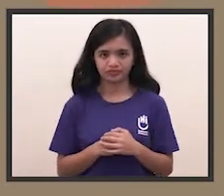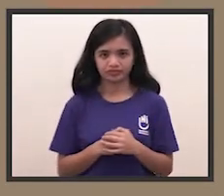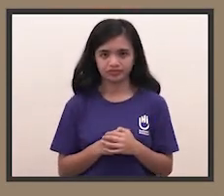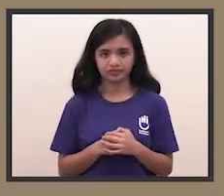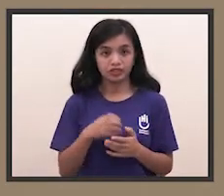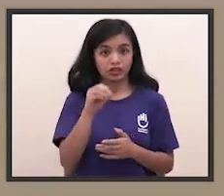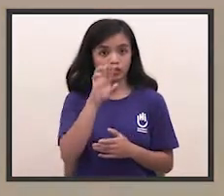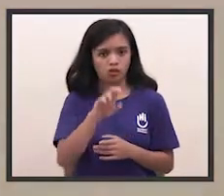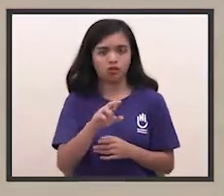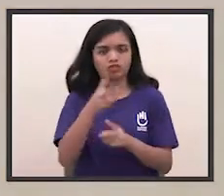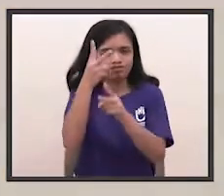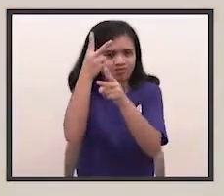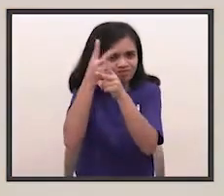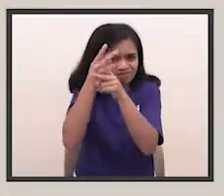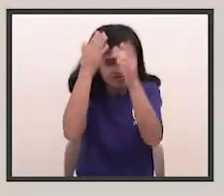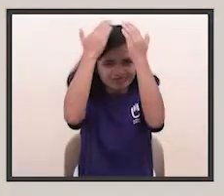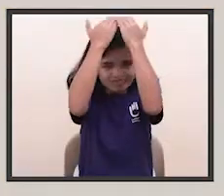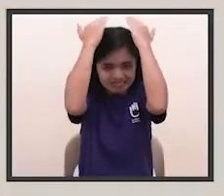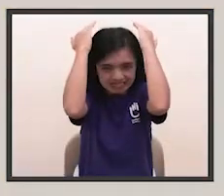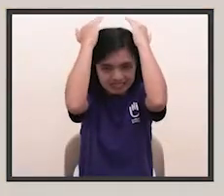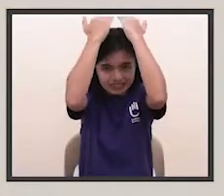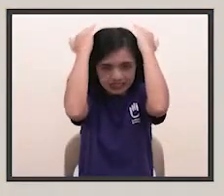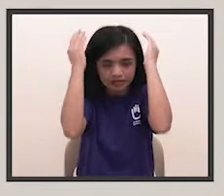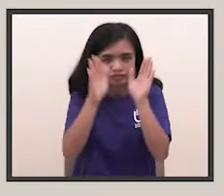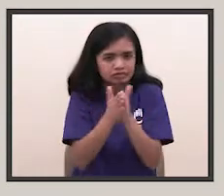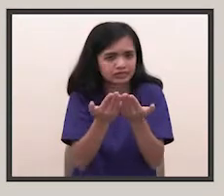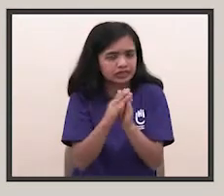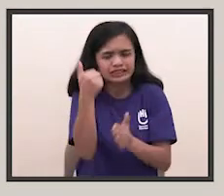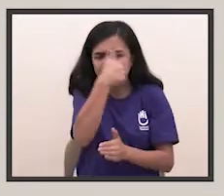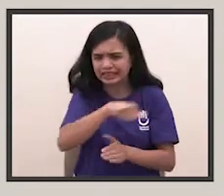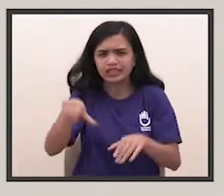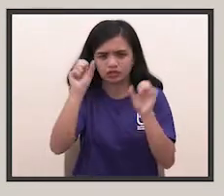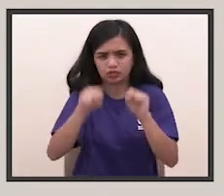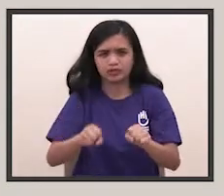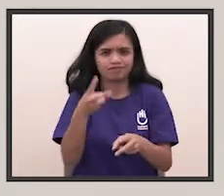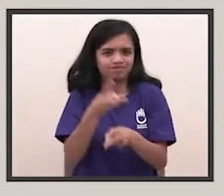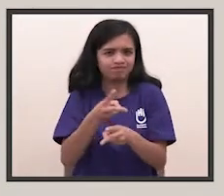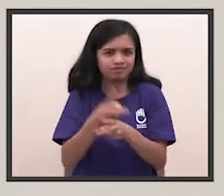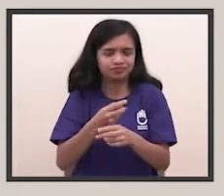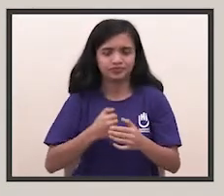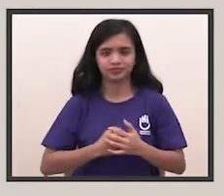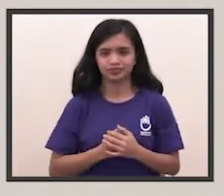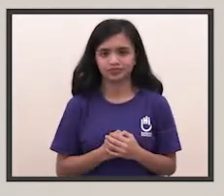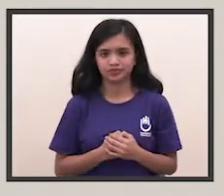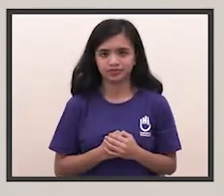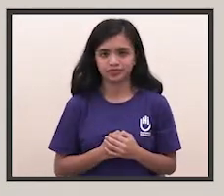Cover your head with a book or anything that will help protect you.